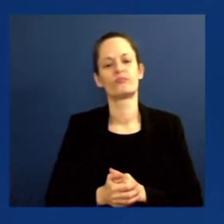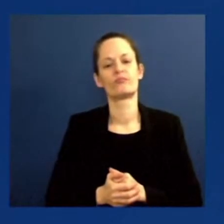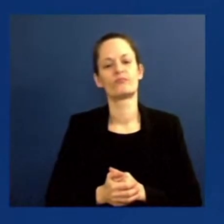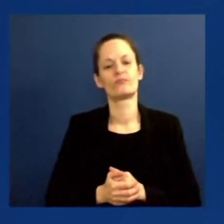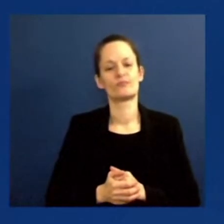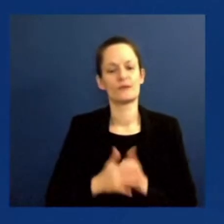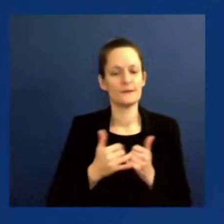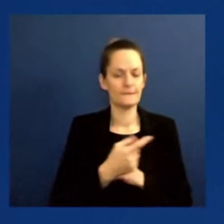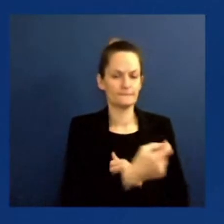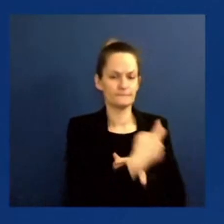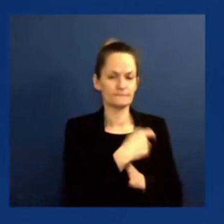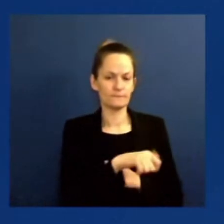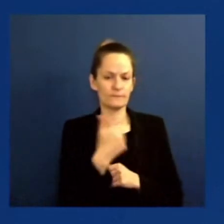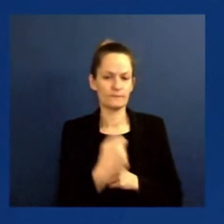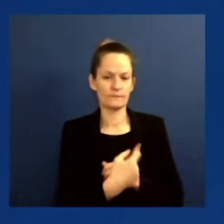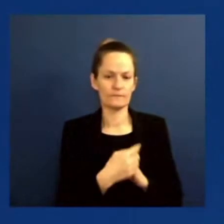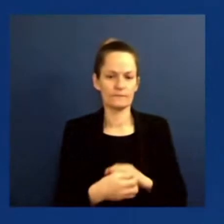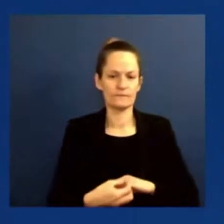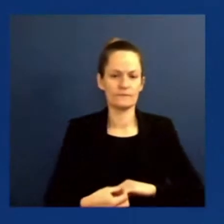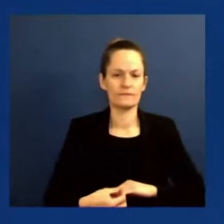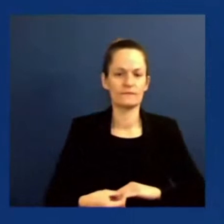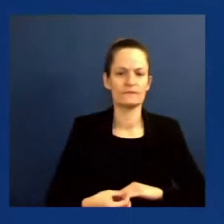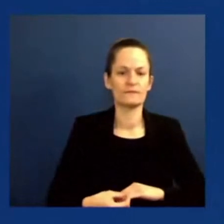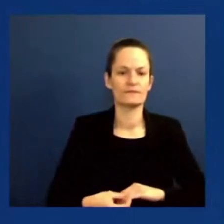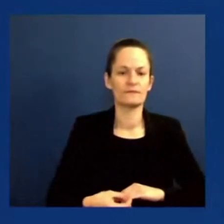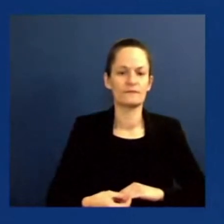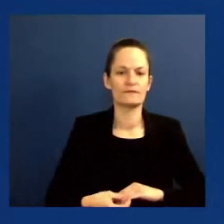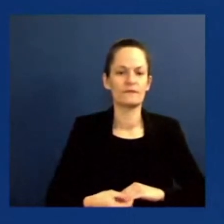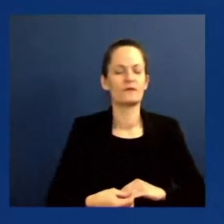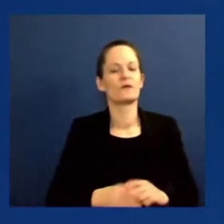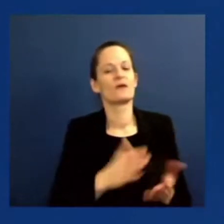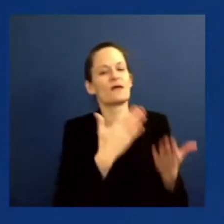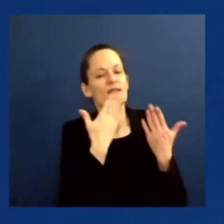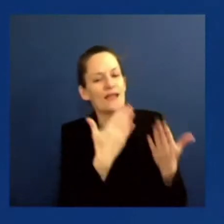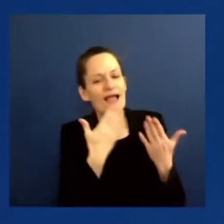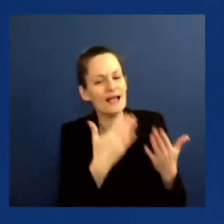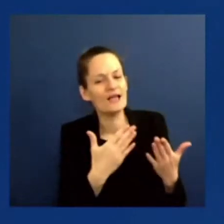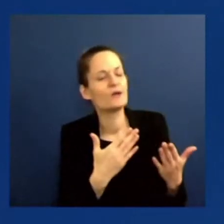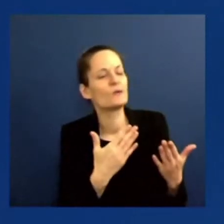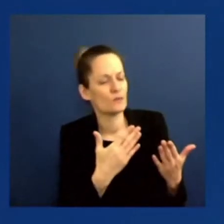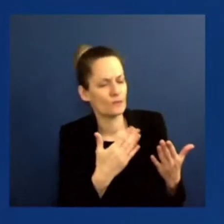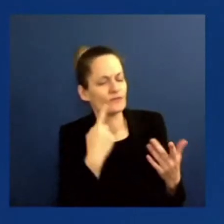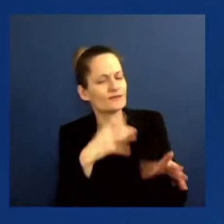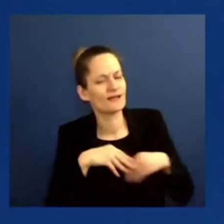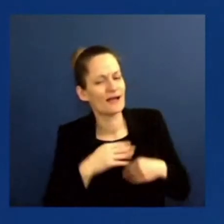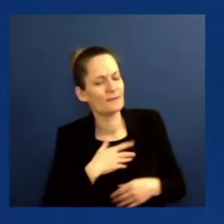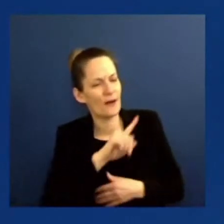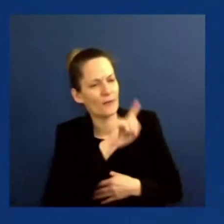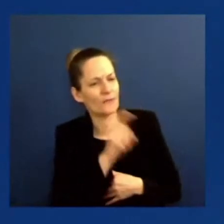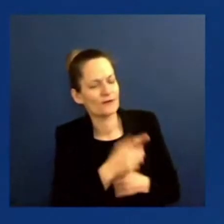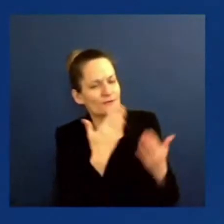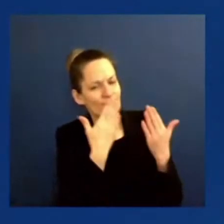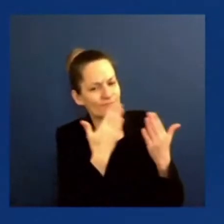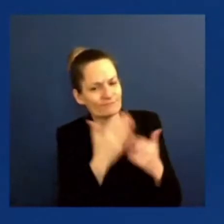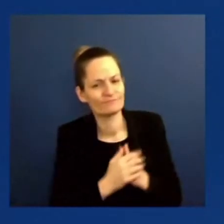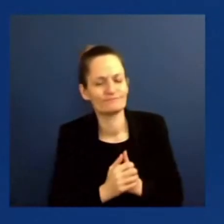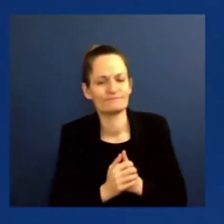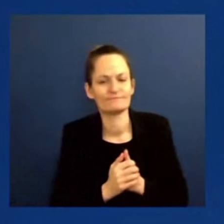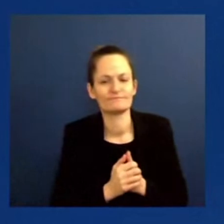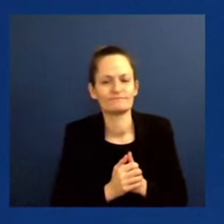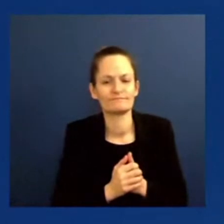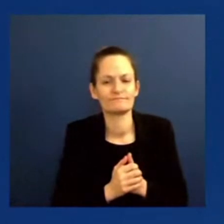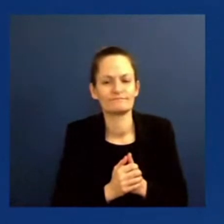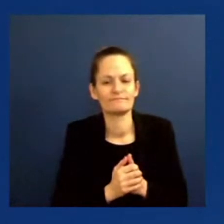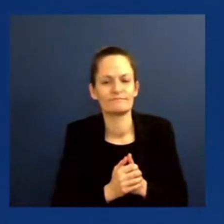Thank you for taking my questions. I have two questions that I think are on a lot of Americans' minds. First, many people